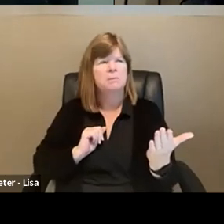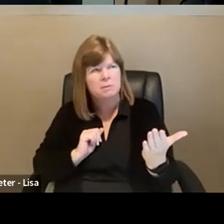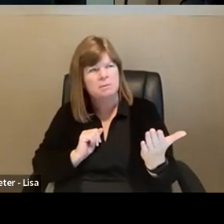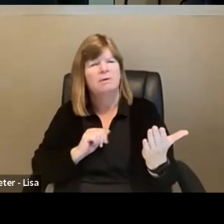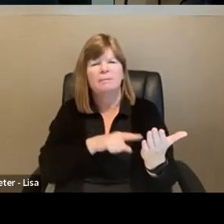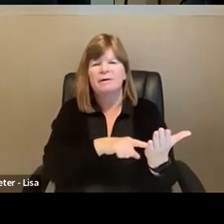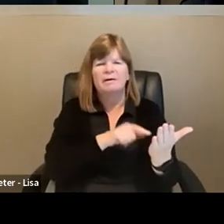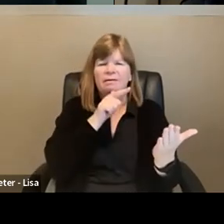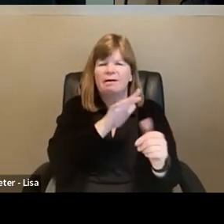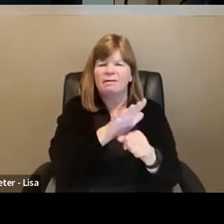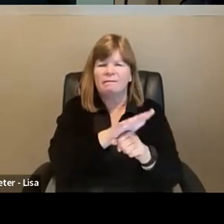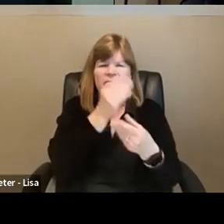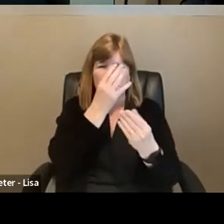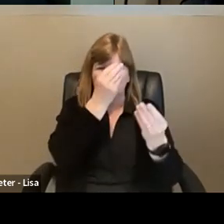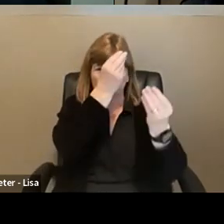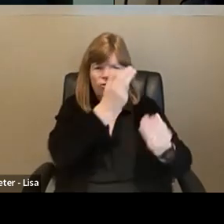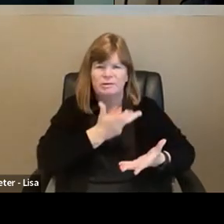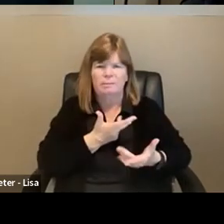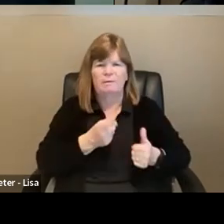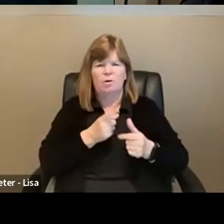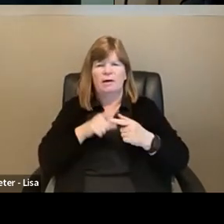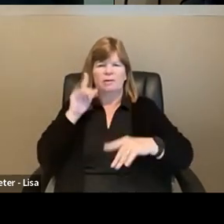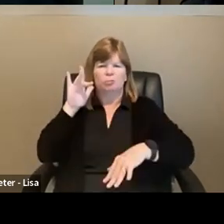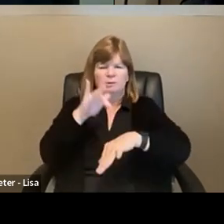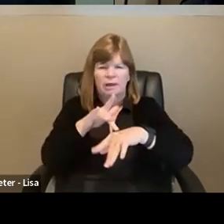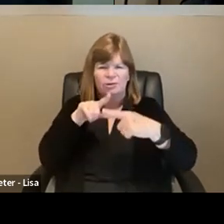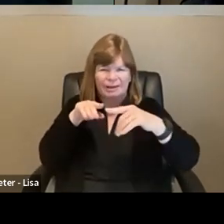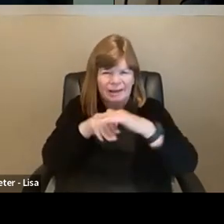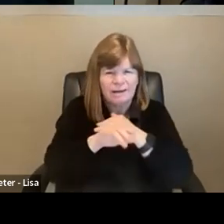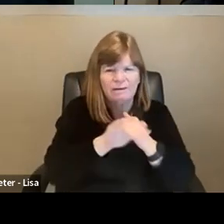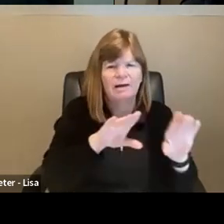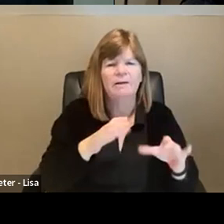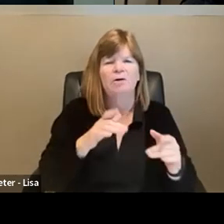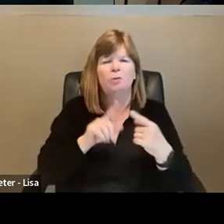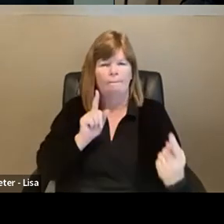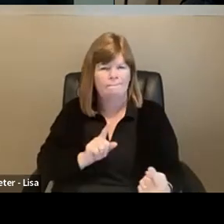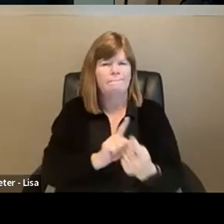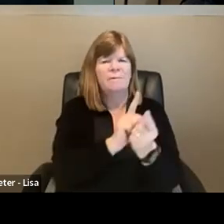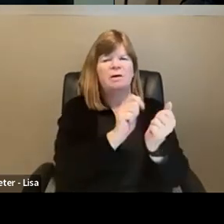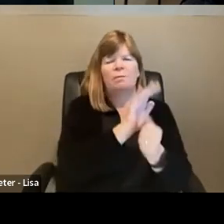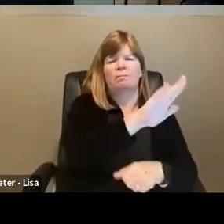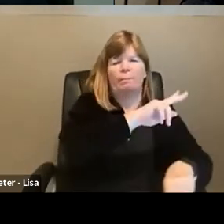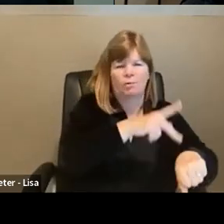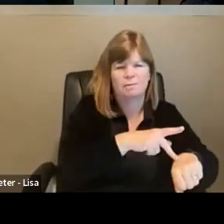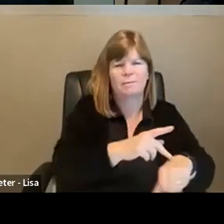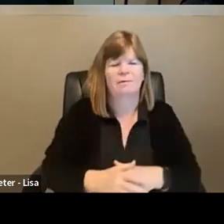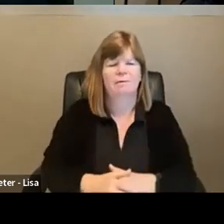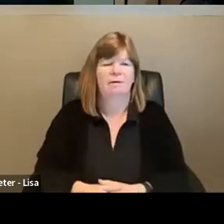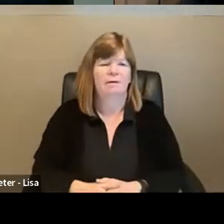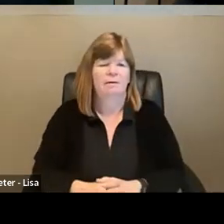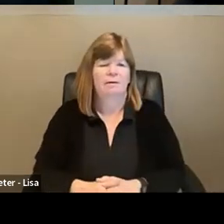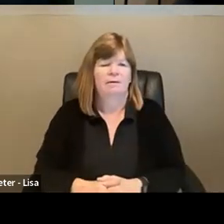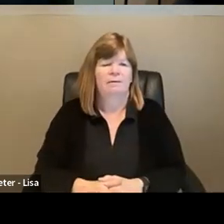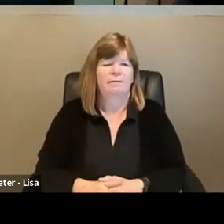not telling me until I get into that classroom, until I meet with that principal. So with